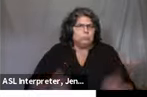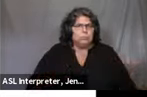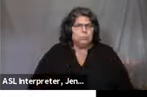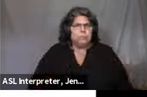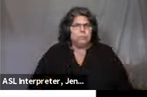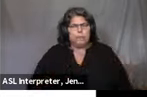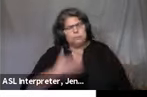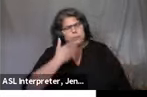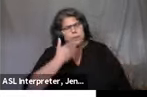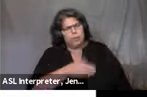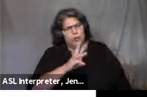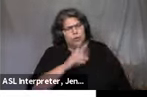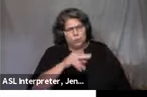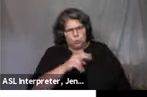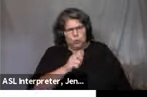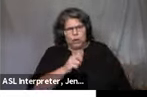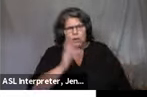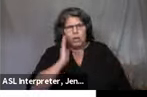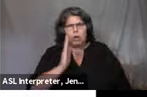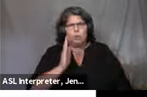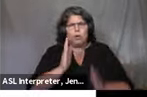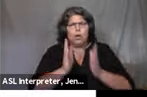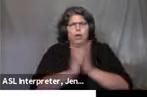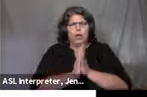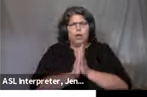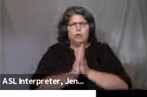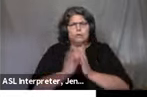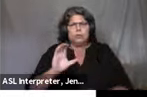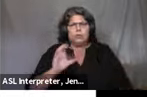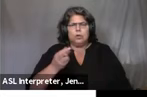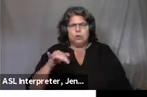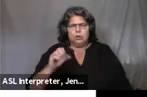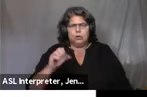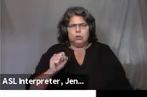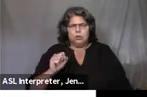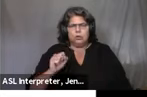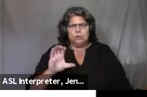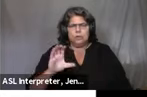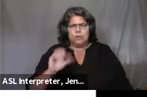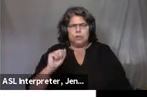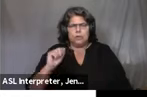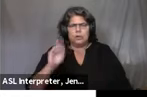Thank you, Wayne. I will direct that question to Chris Capbagan of the City of Santa Rosa.